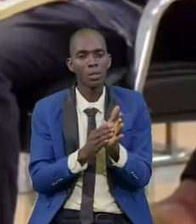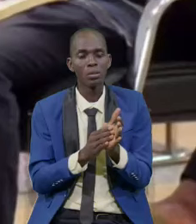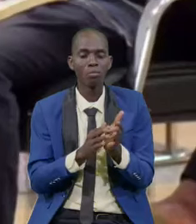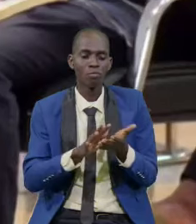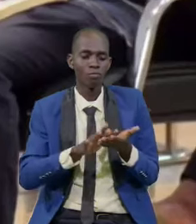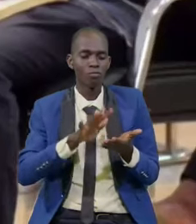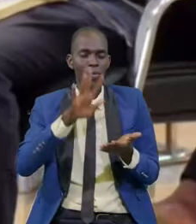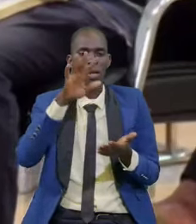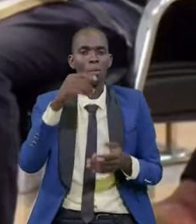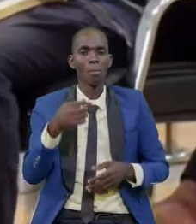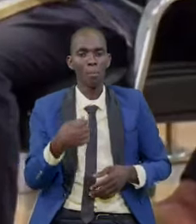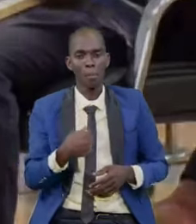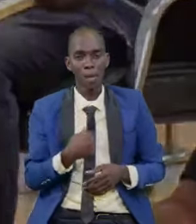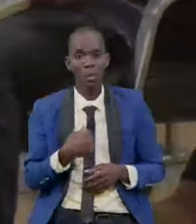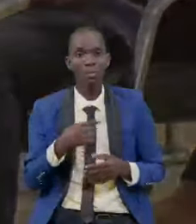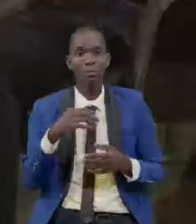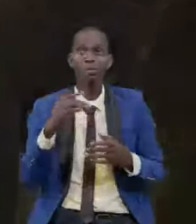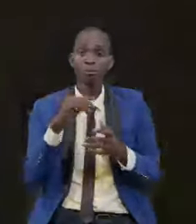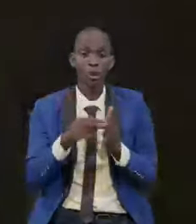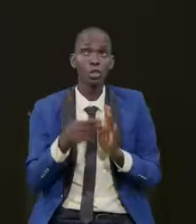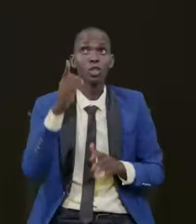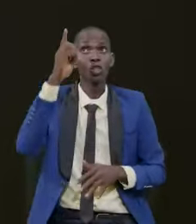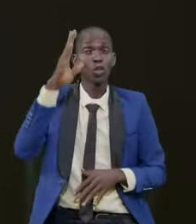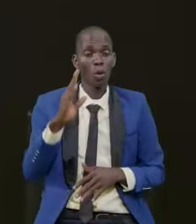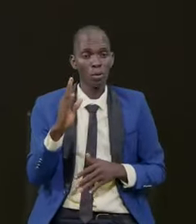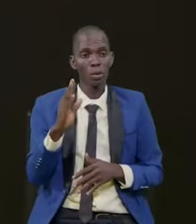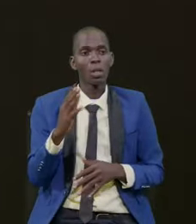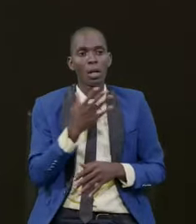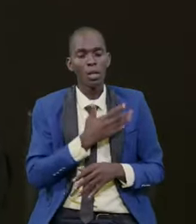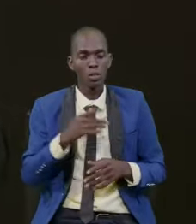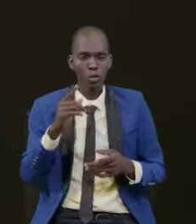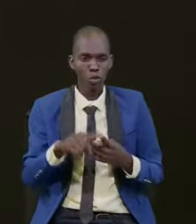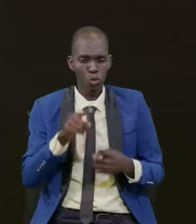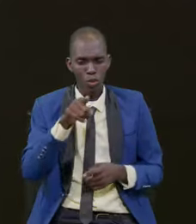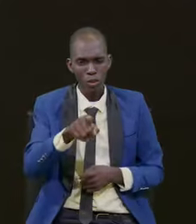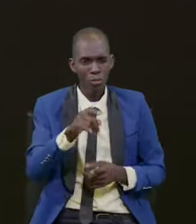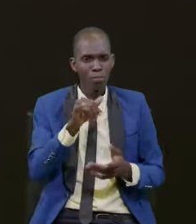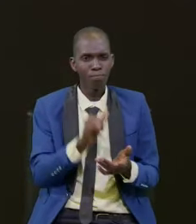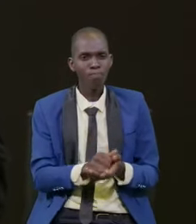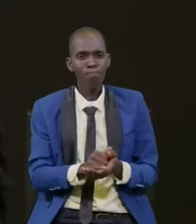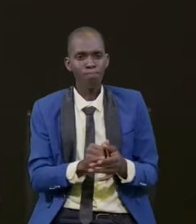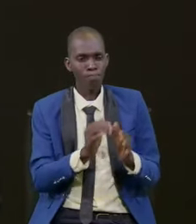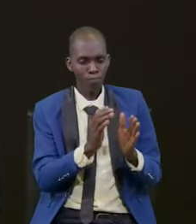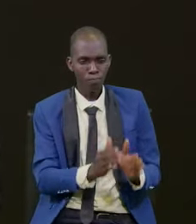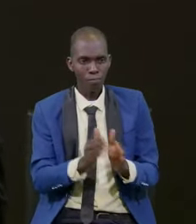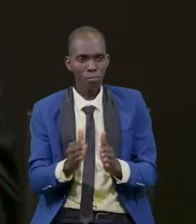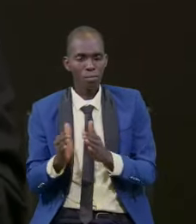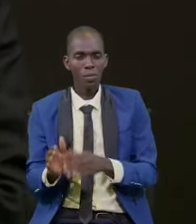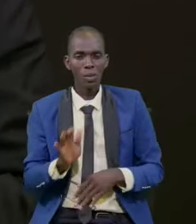glorifies me, that God talking to us, and to him that ordereth